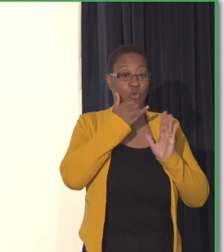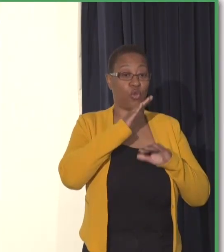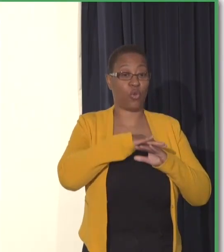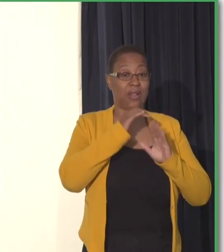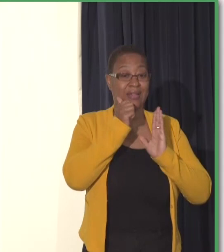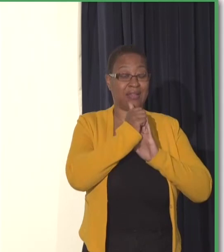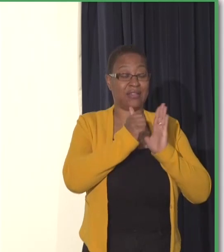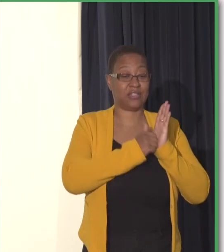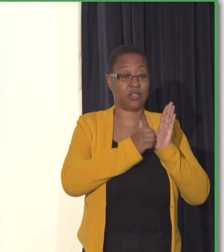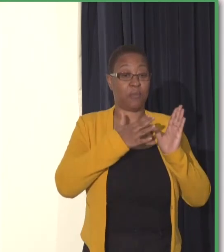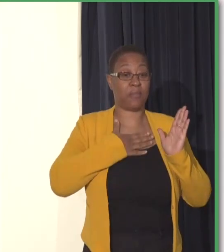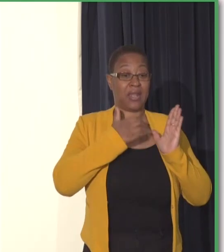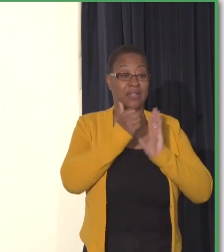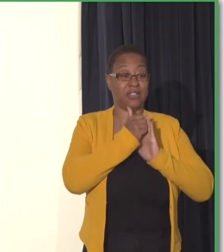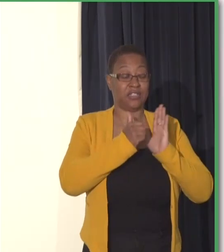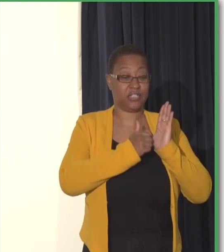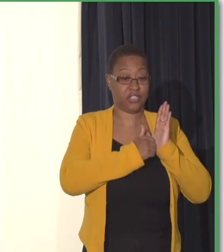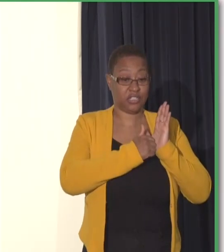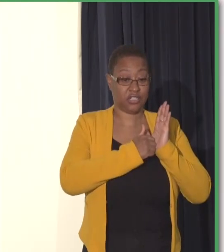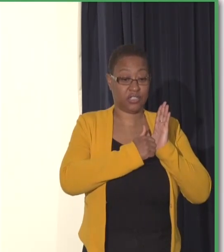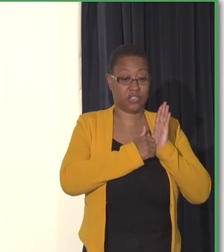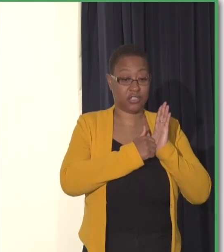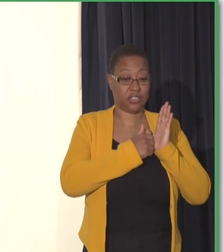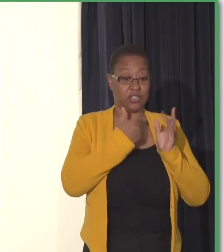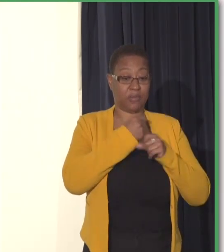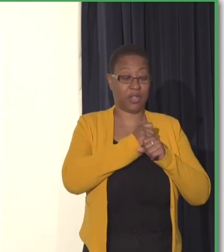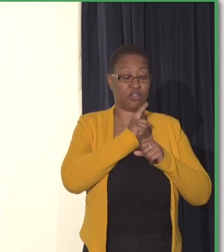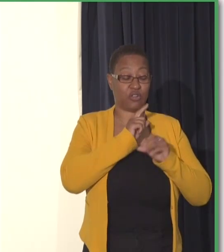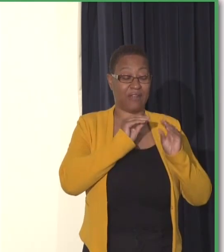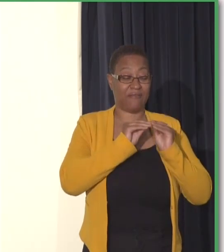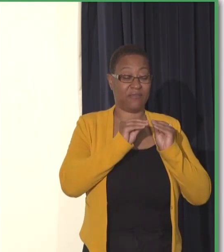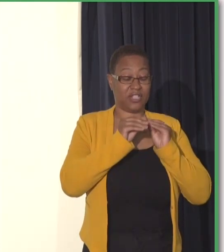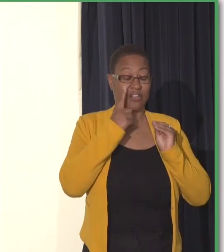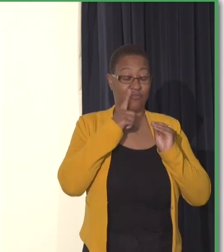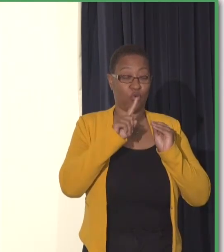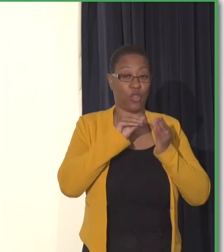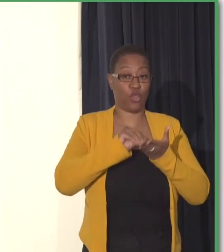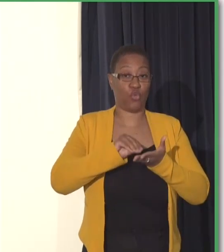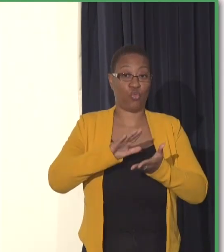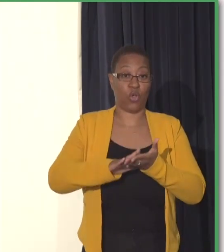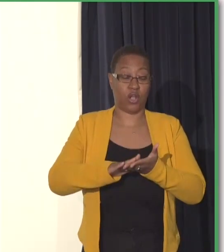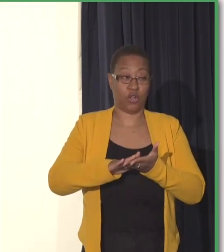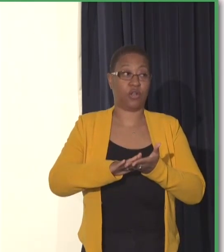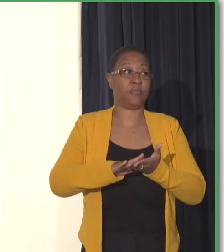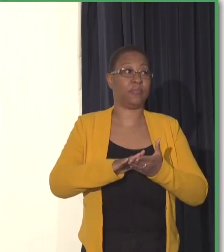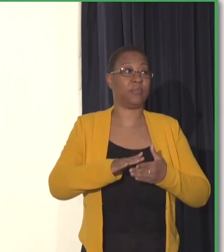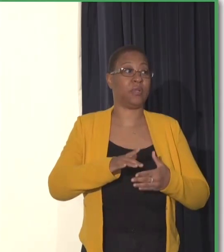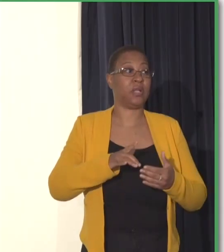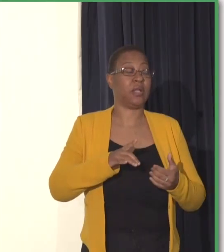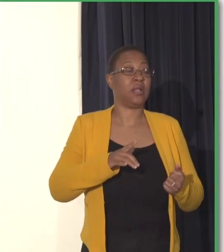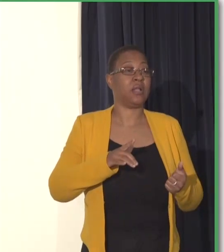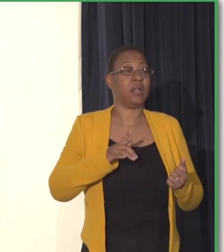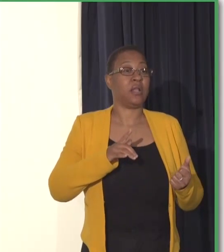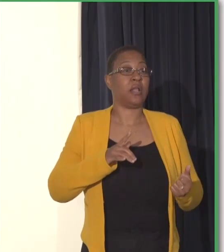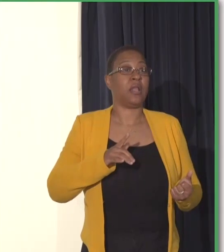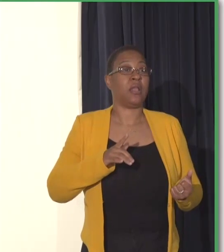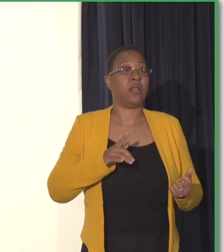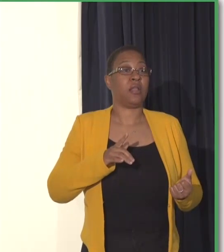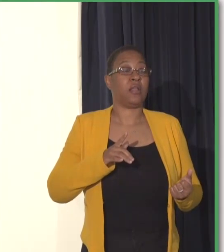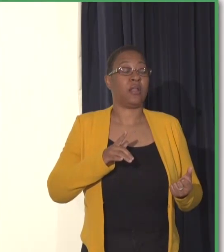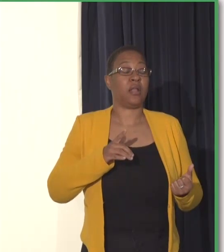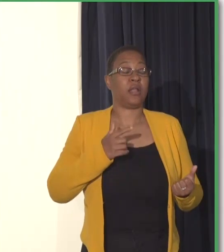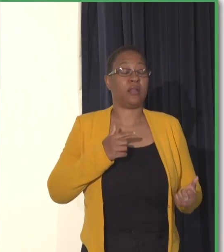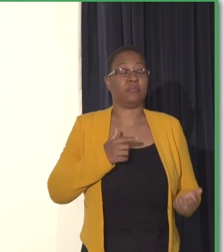agenda, on my agenda, so I need to get this fixed for the record. I entertain a motion to approve the minutes of